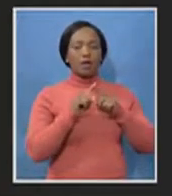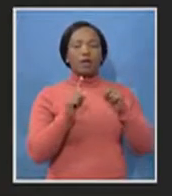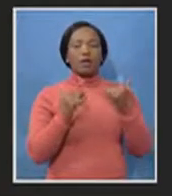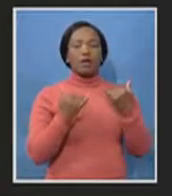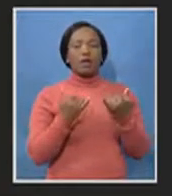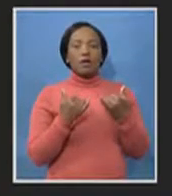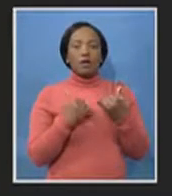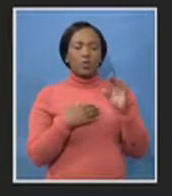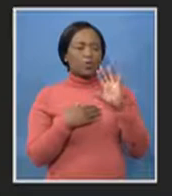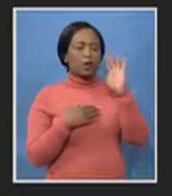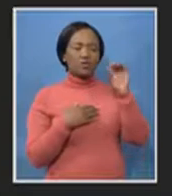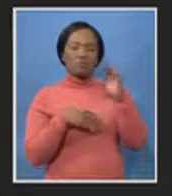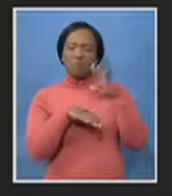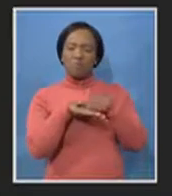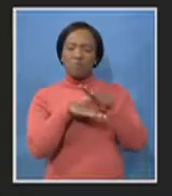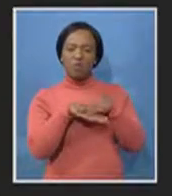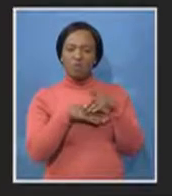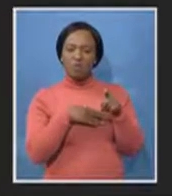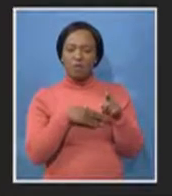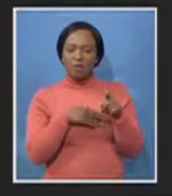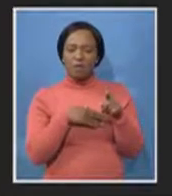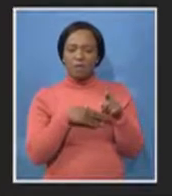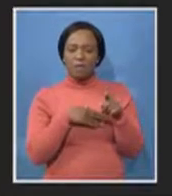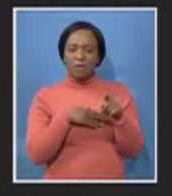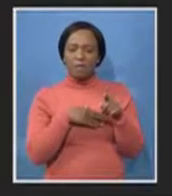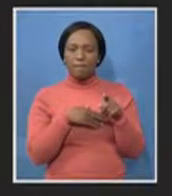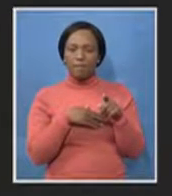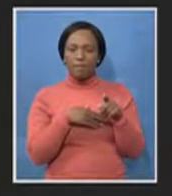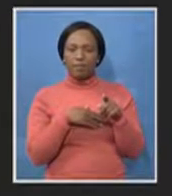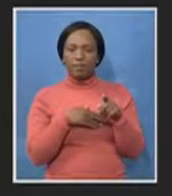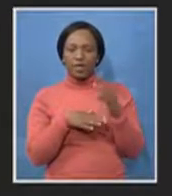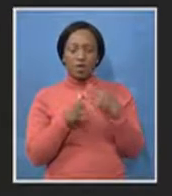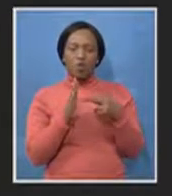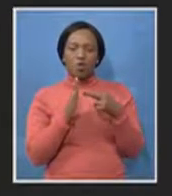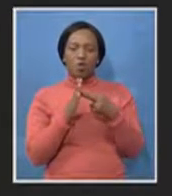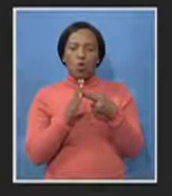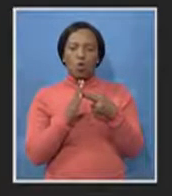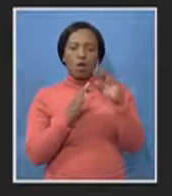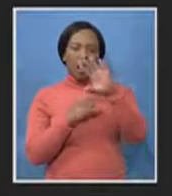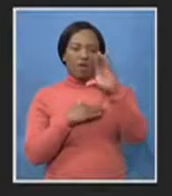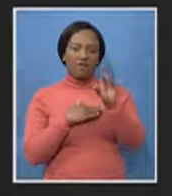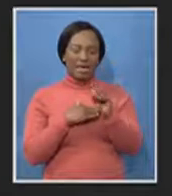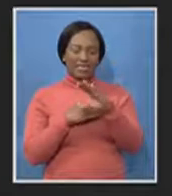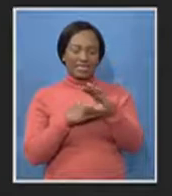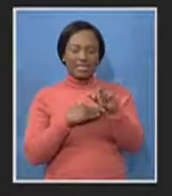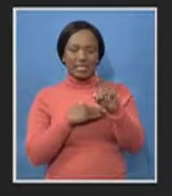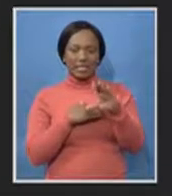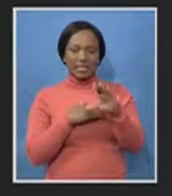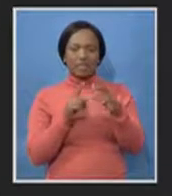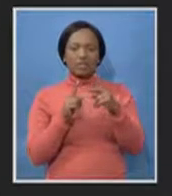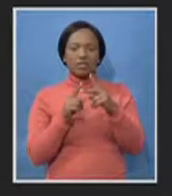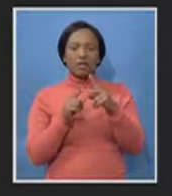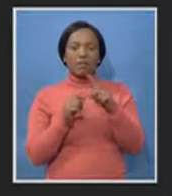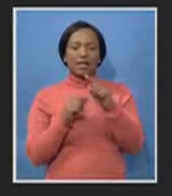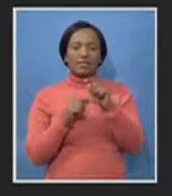what the role of the Africa CDC is in Tanzania's response and kind of what the coordination